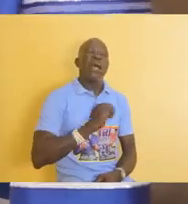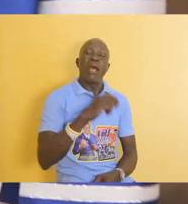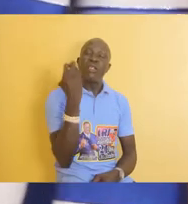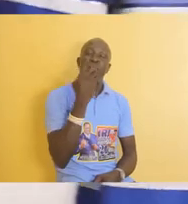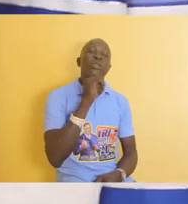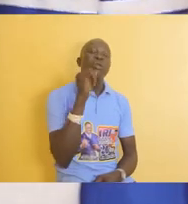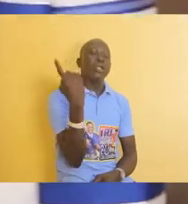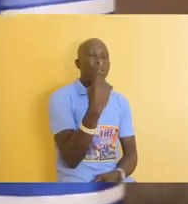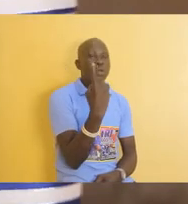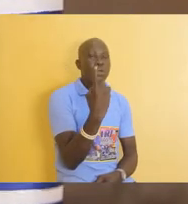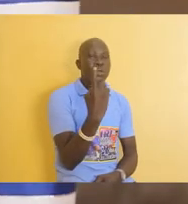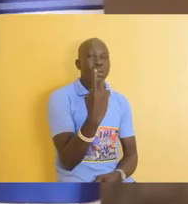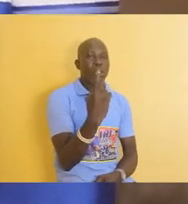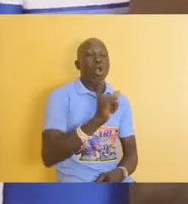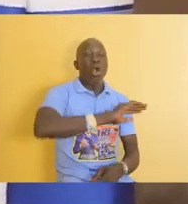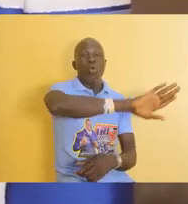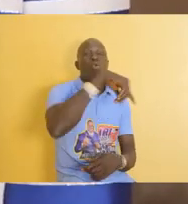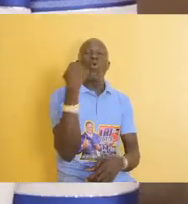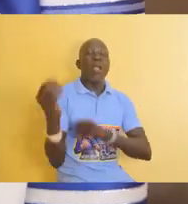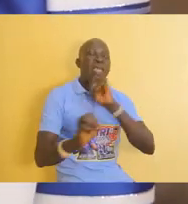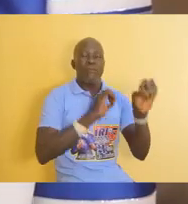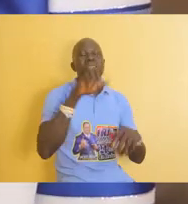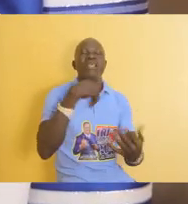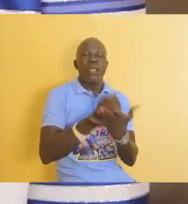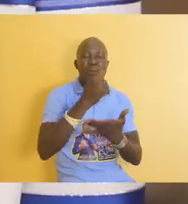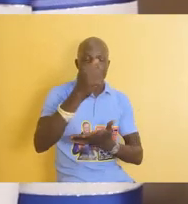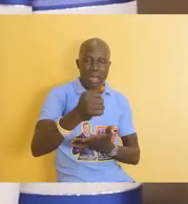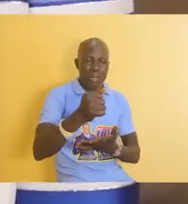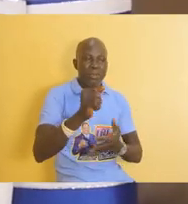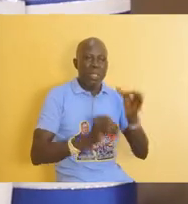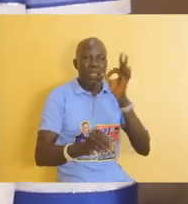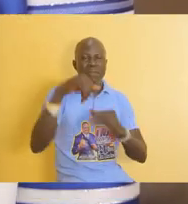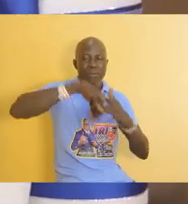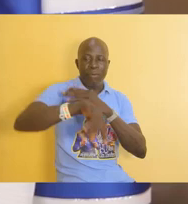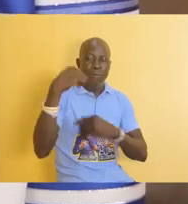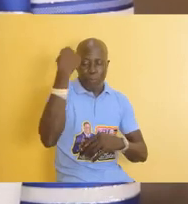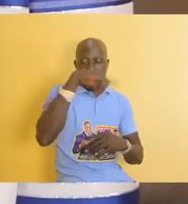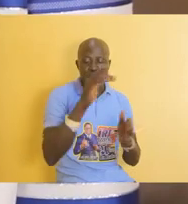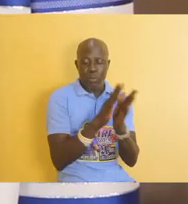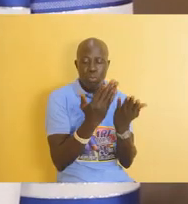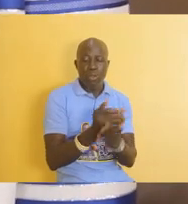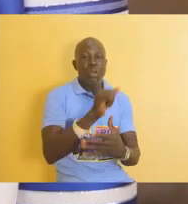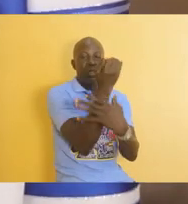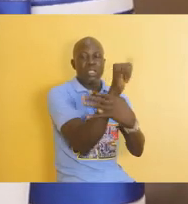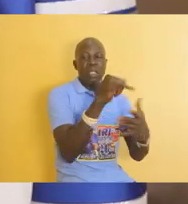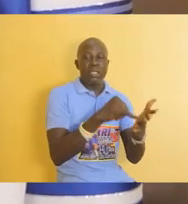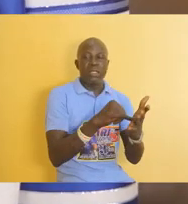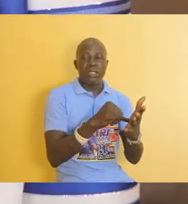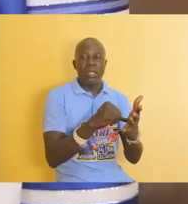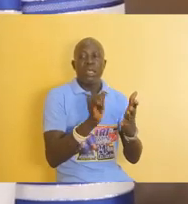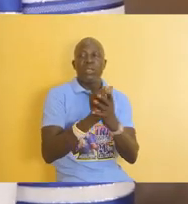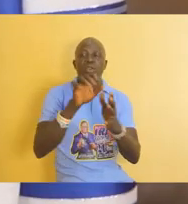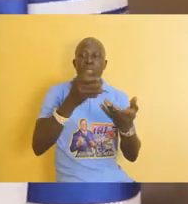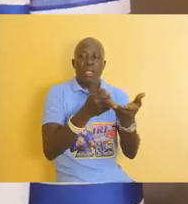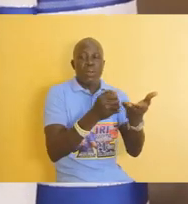I speak not alone. Go bump by this army. So what I can say, man? To my one Facebook. Your Facebook. Go share it. You share it. Go to